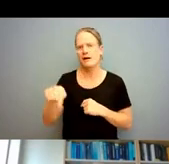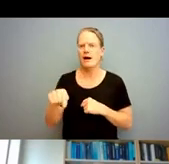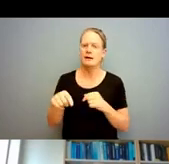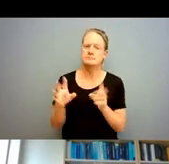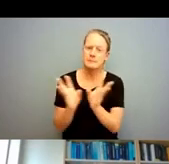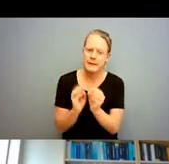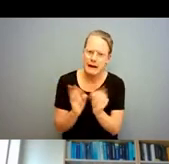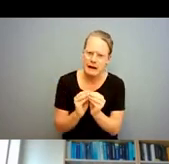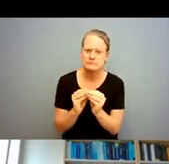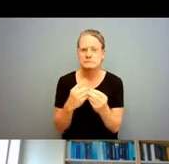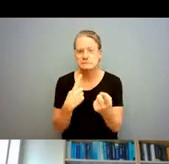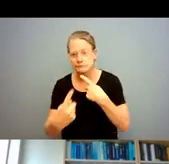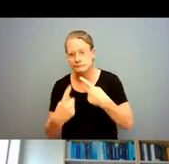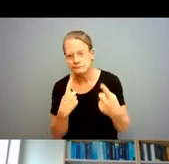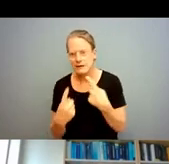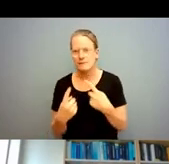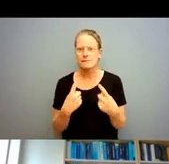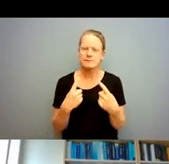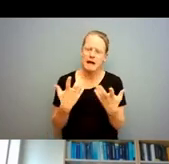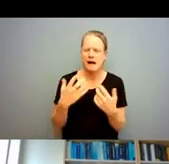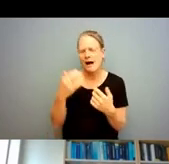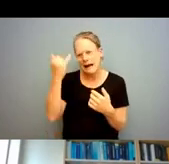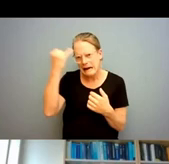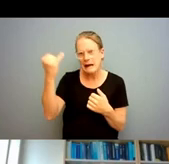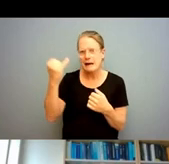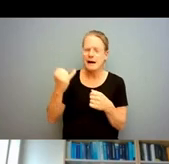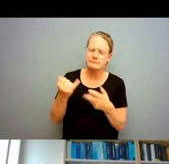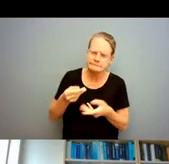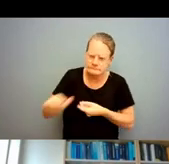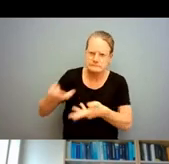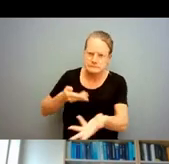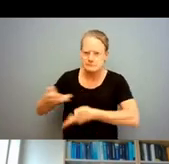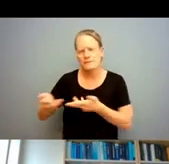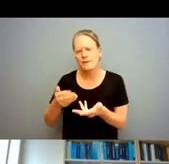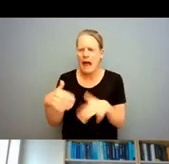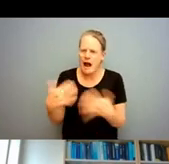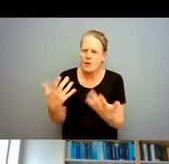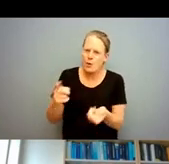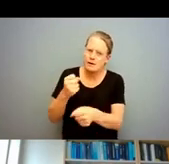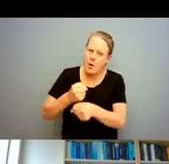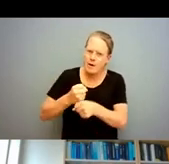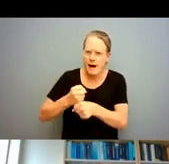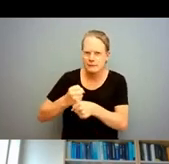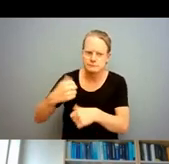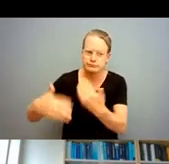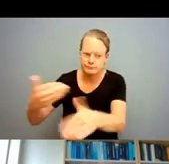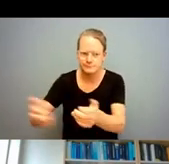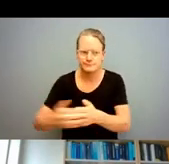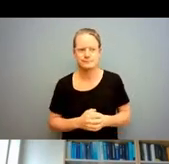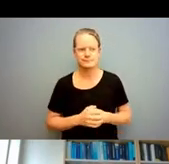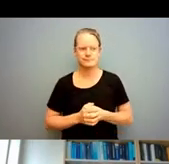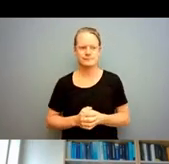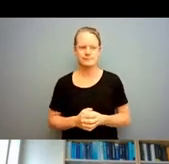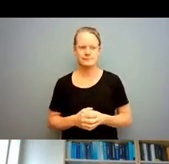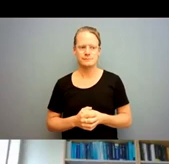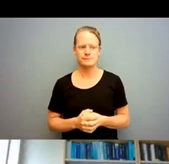a various number of legal issues. And it has to be in some way or the other related